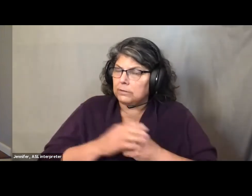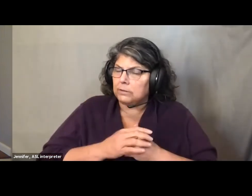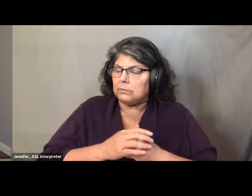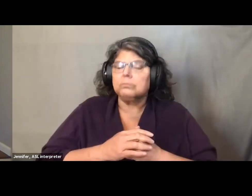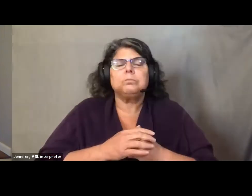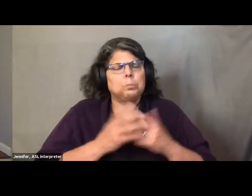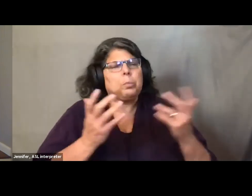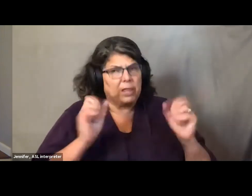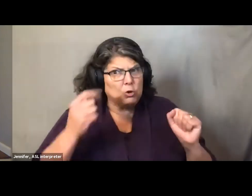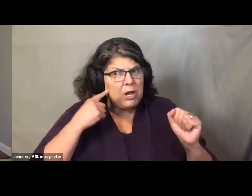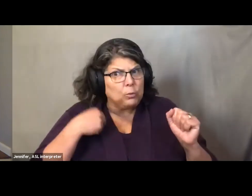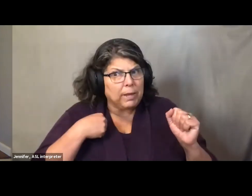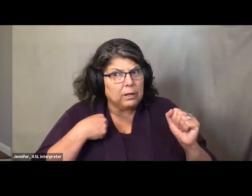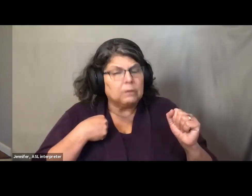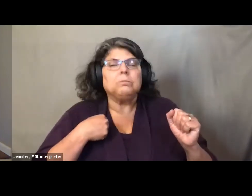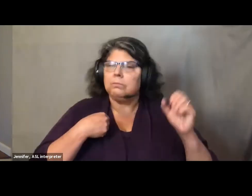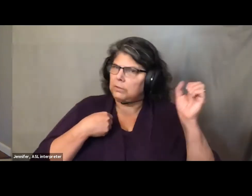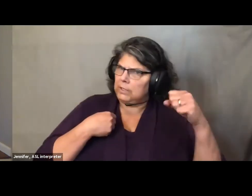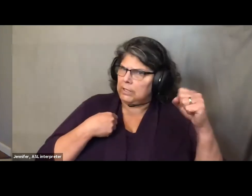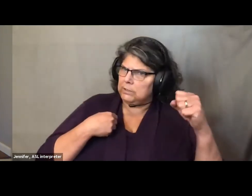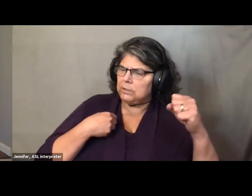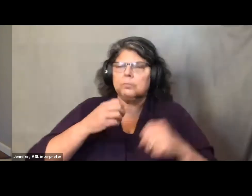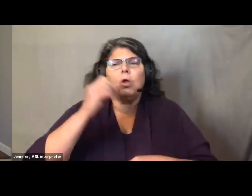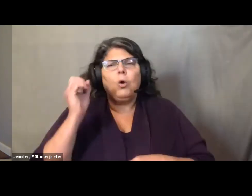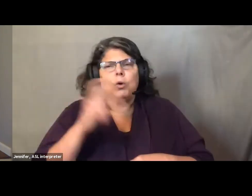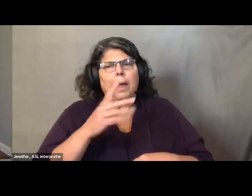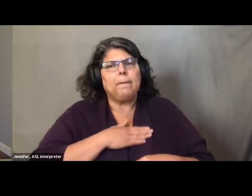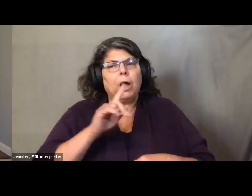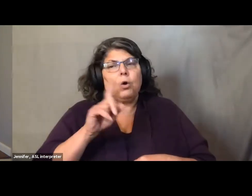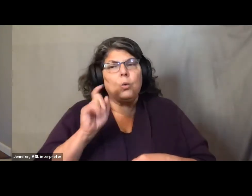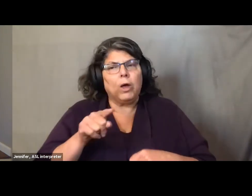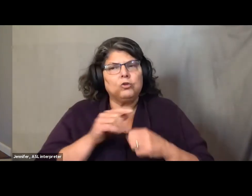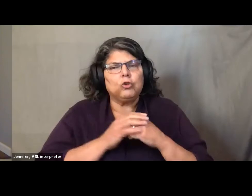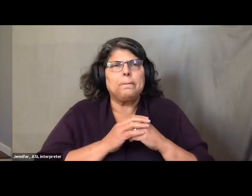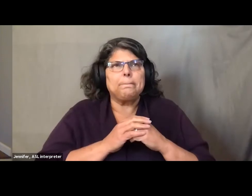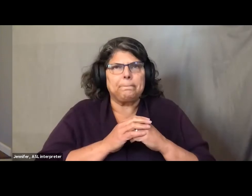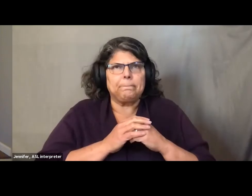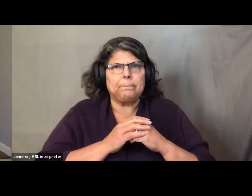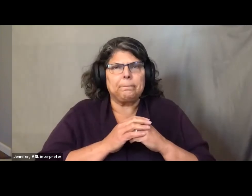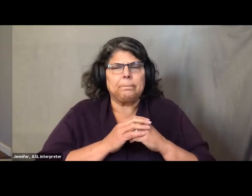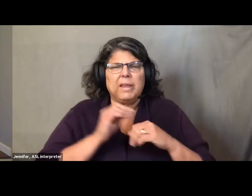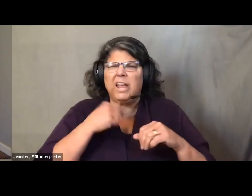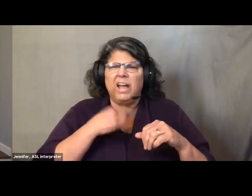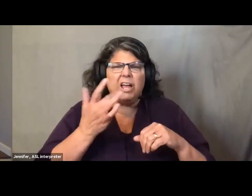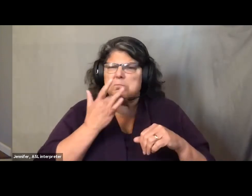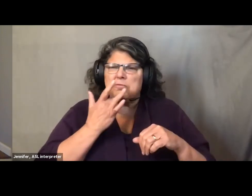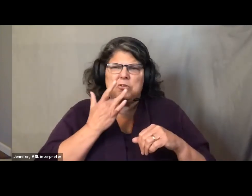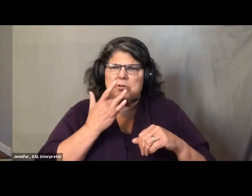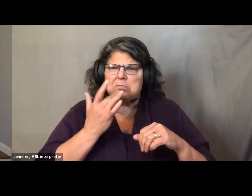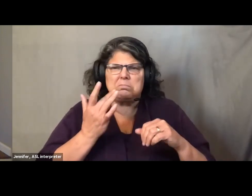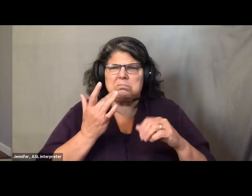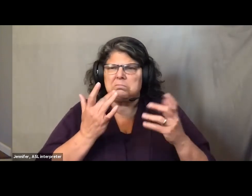go. So can you hear me? Yes. Okay, so the question is, I would prefer not to do